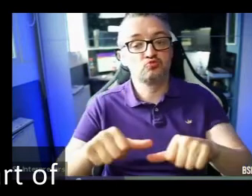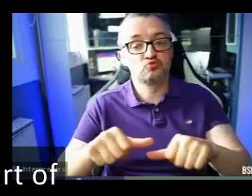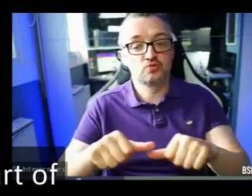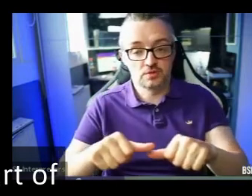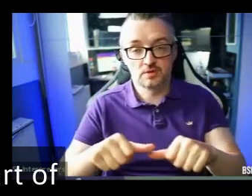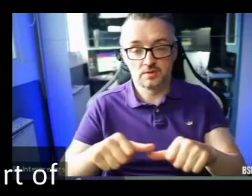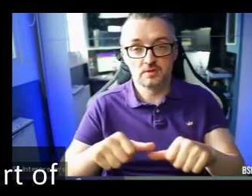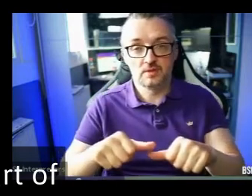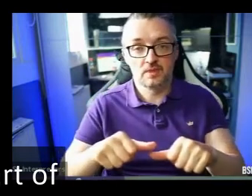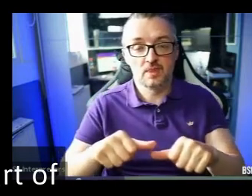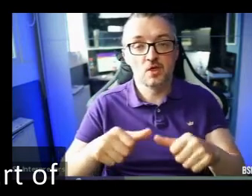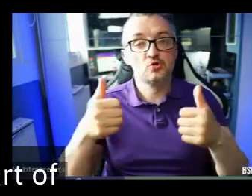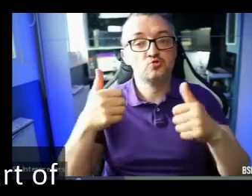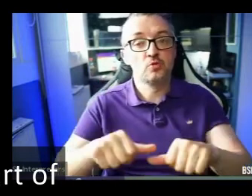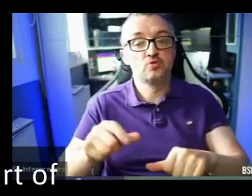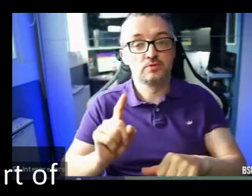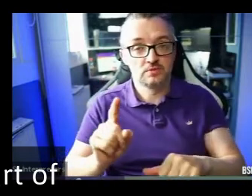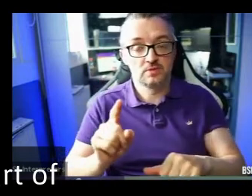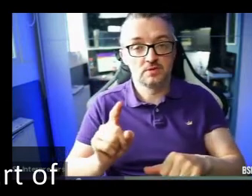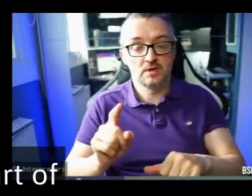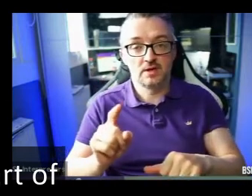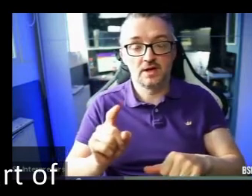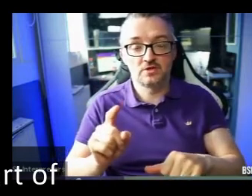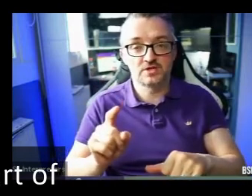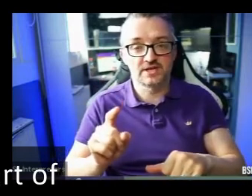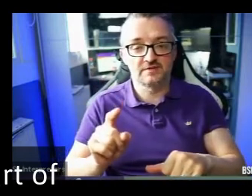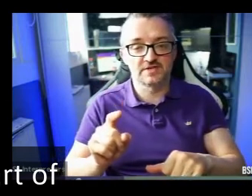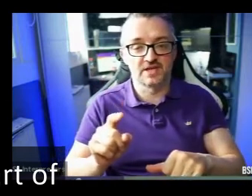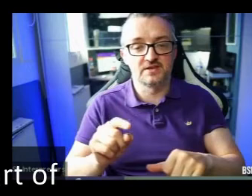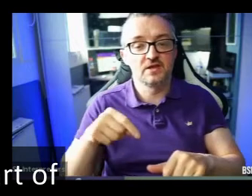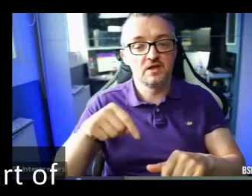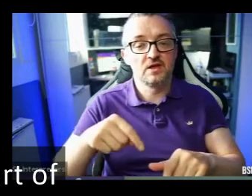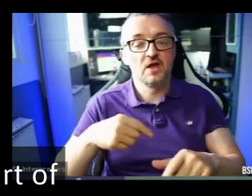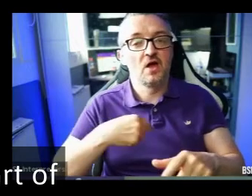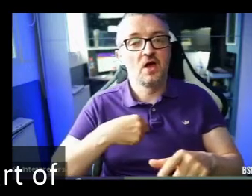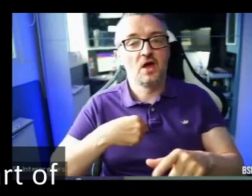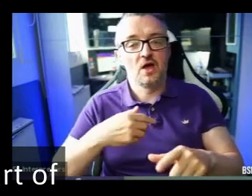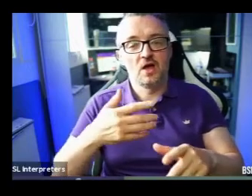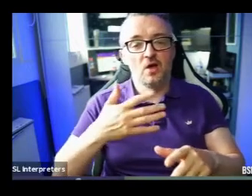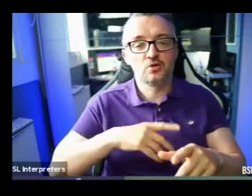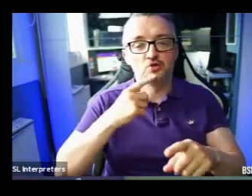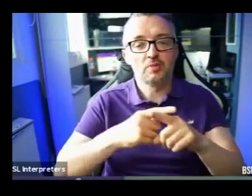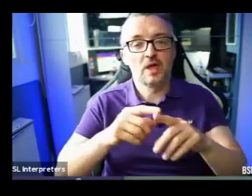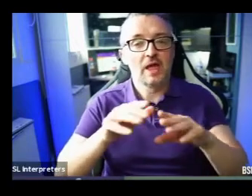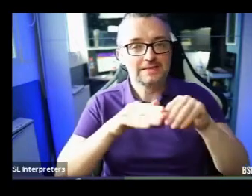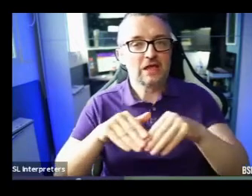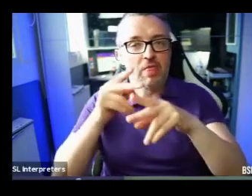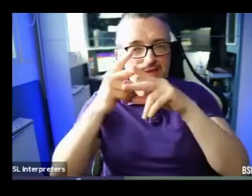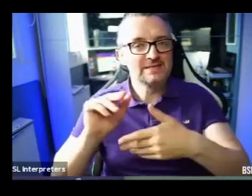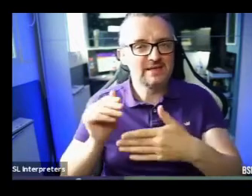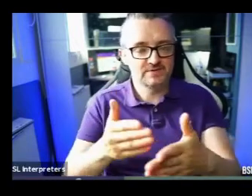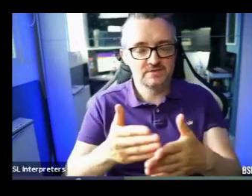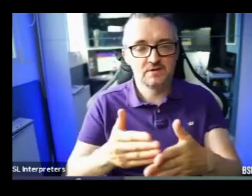the solution, or what part of the solution, is really being added to by this discussion about a national